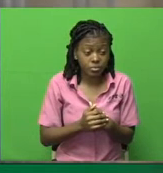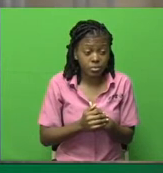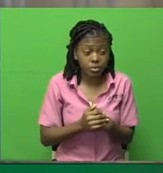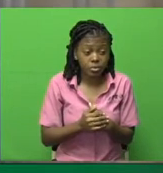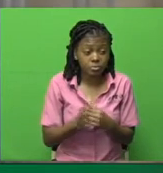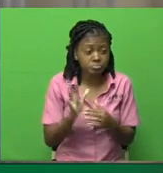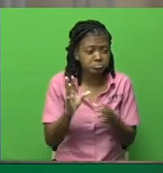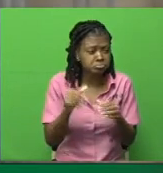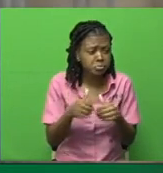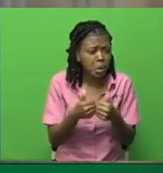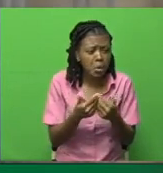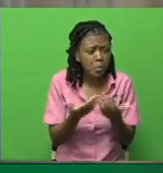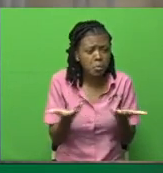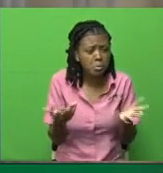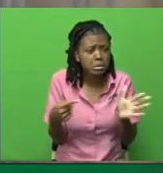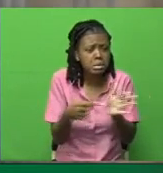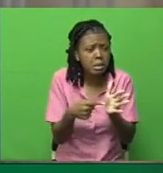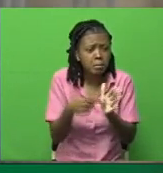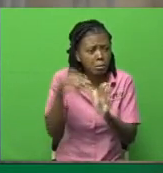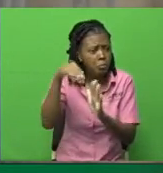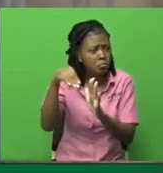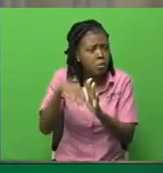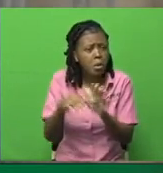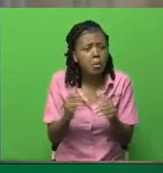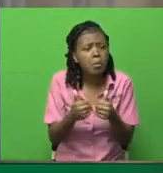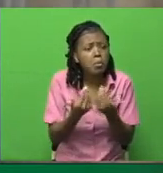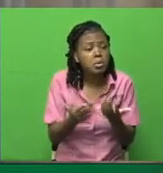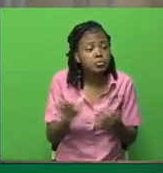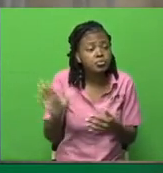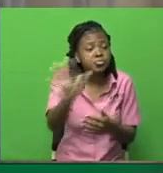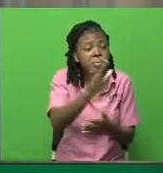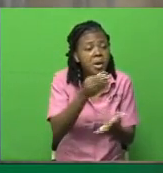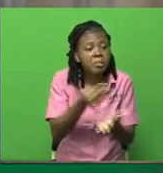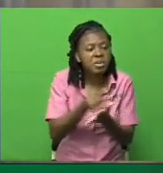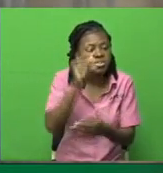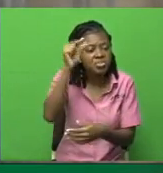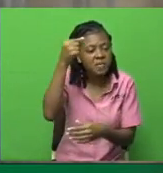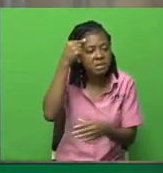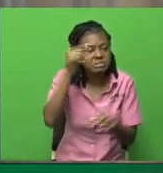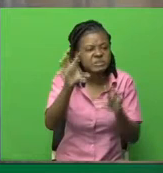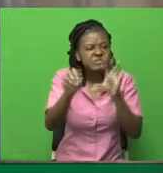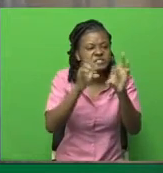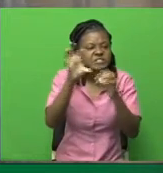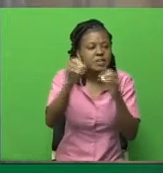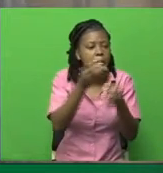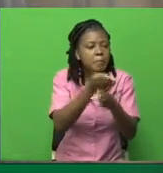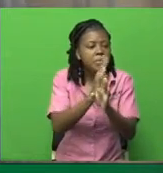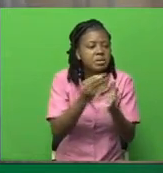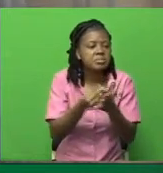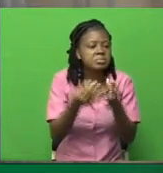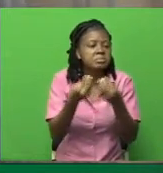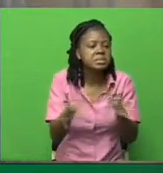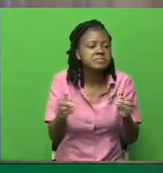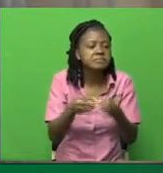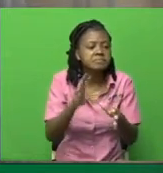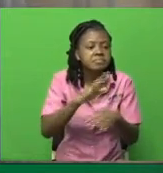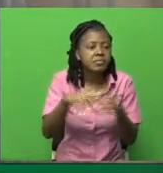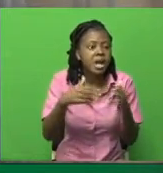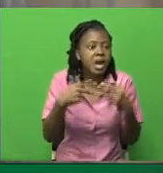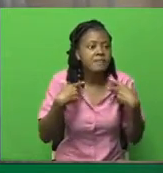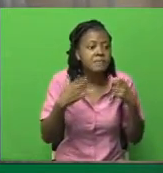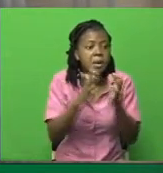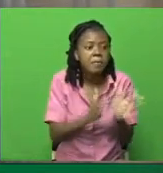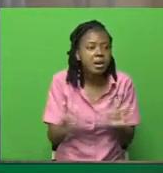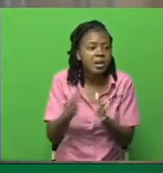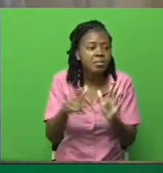trajectory where is all this taxpayers dollars going because you just borrow and spend you have no player plan no policies for growth for